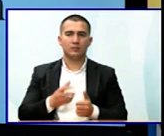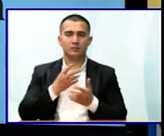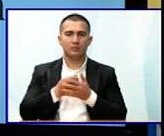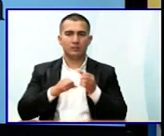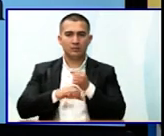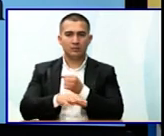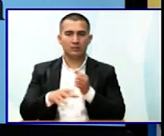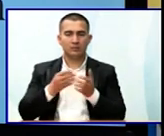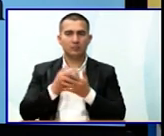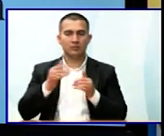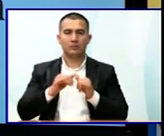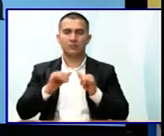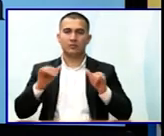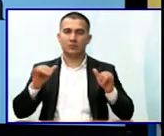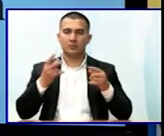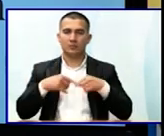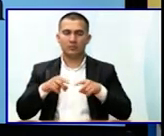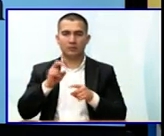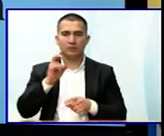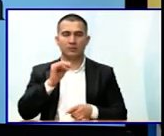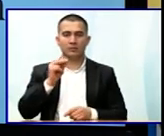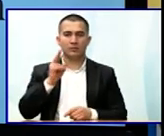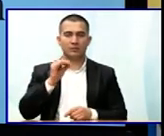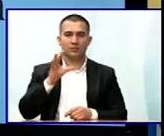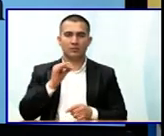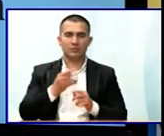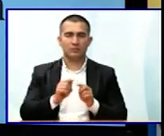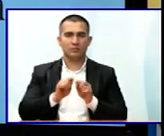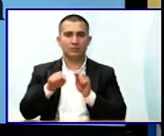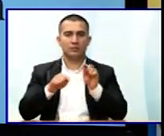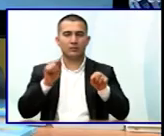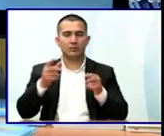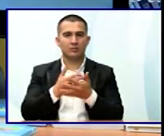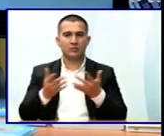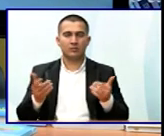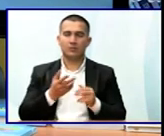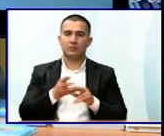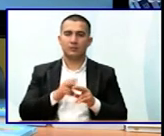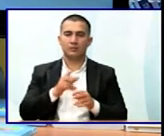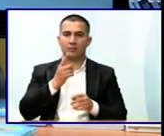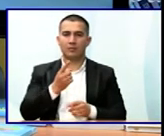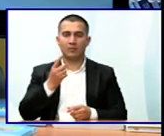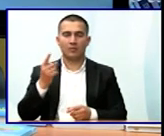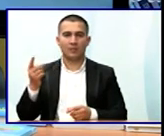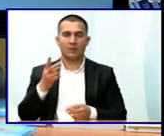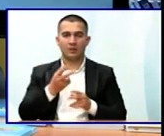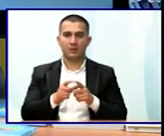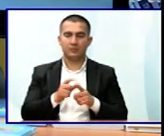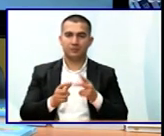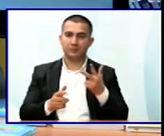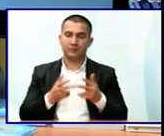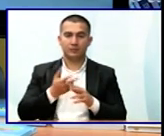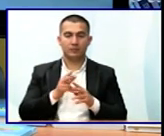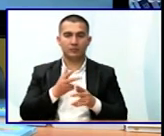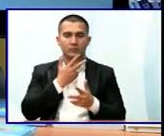bachkisidan ko'payadigan o'simliklar. Har bir ko'payish usuliga 3tadan o'simlik yozib berasiz.